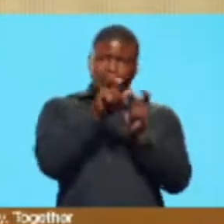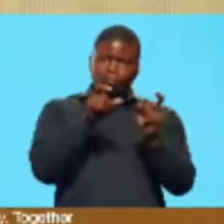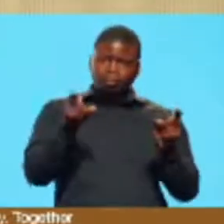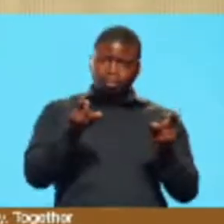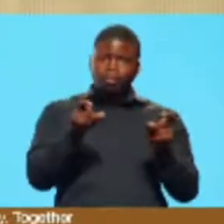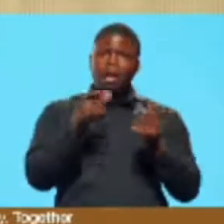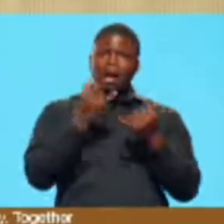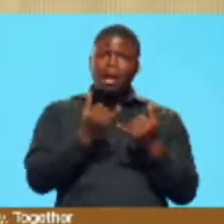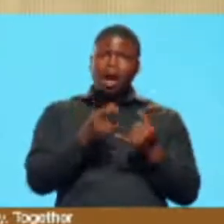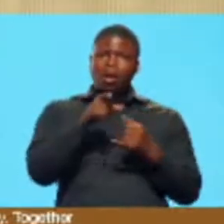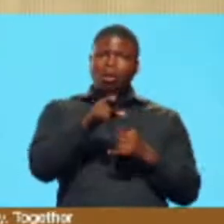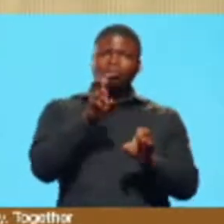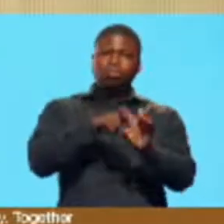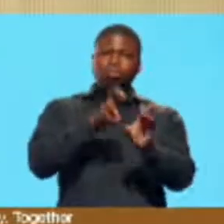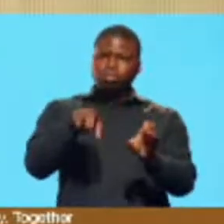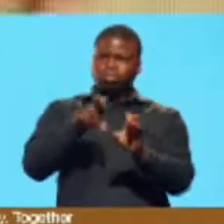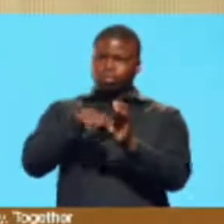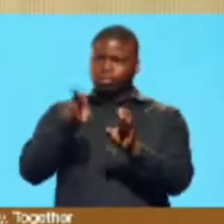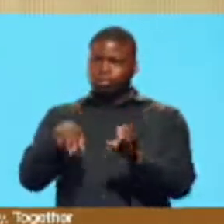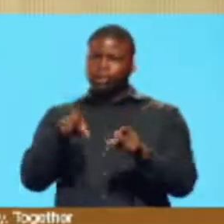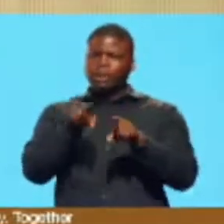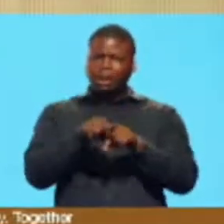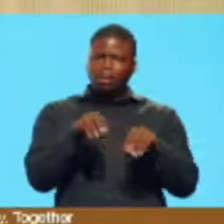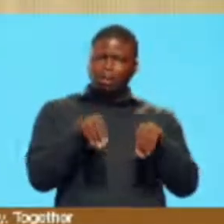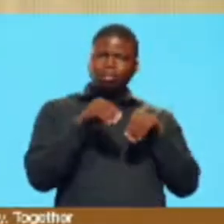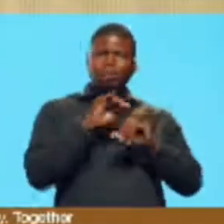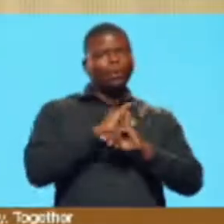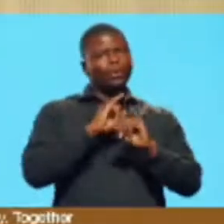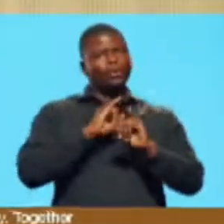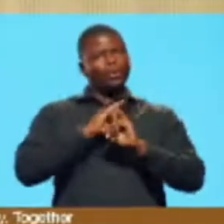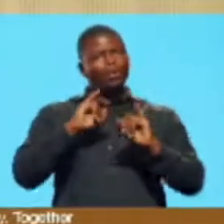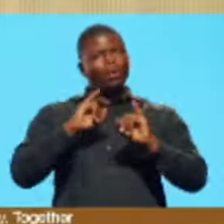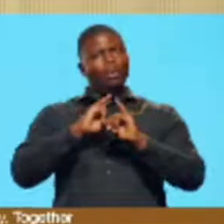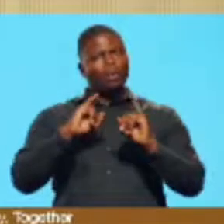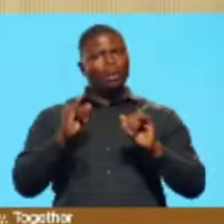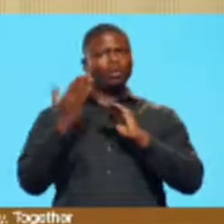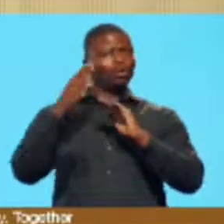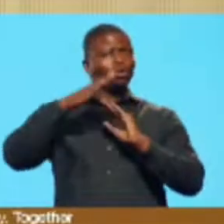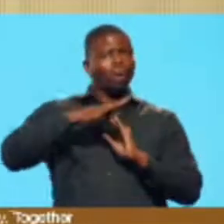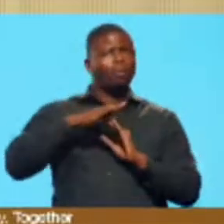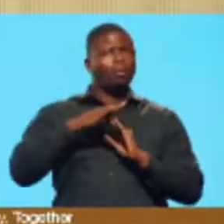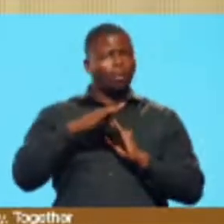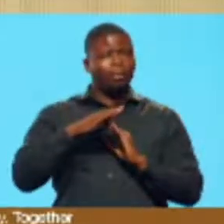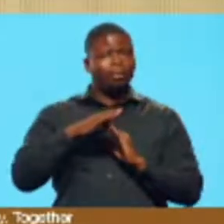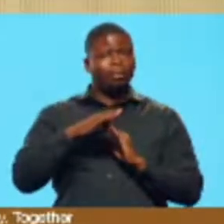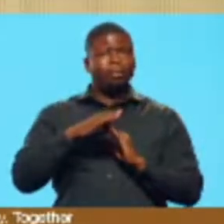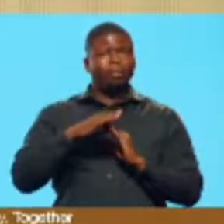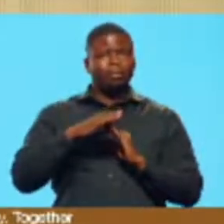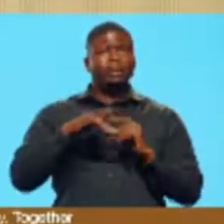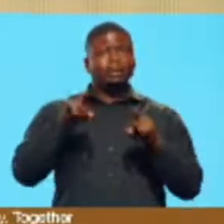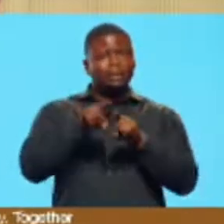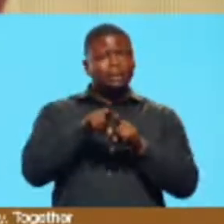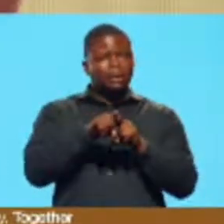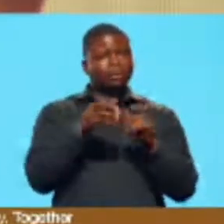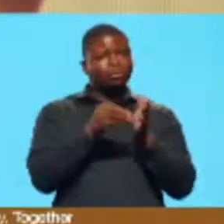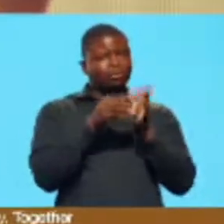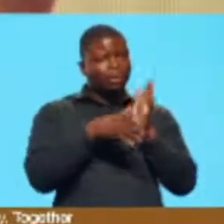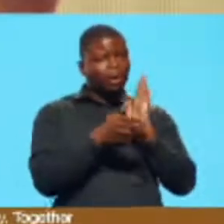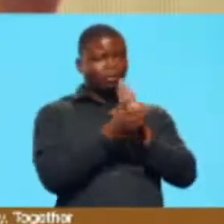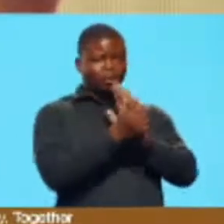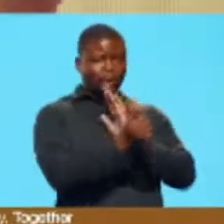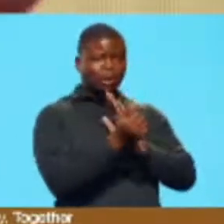getting higher. And then the shortage of skills development among young people is getting higher, and